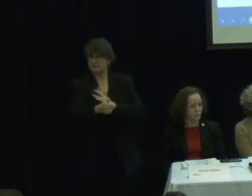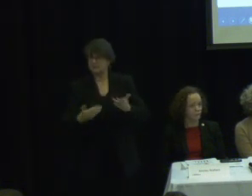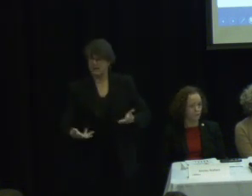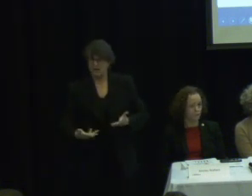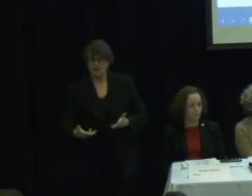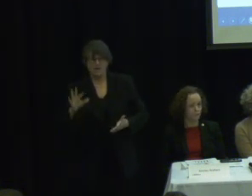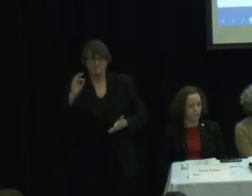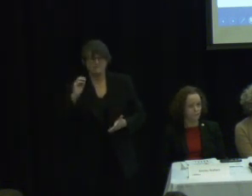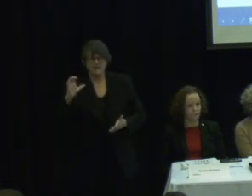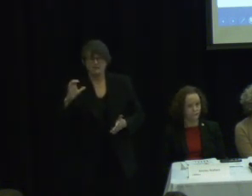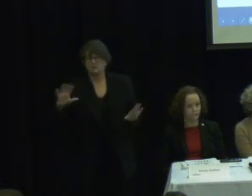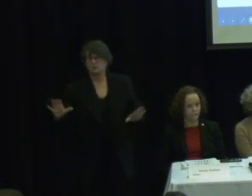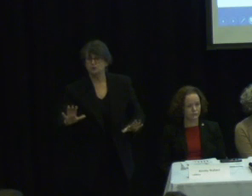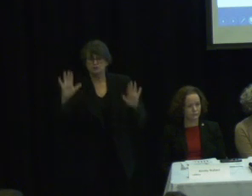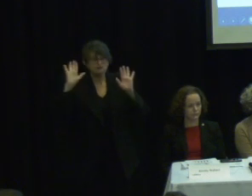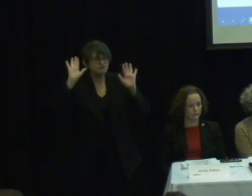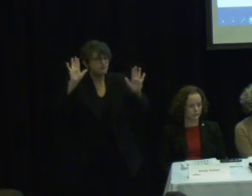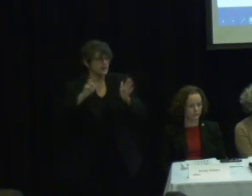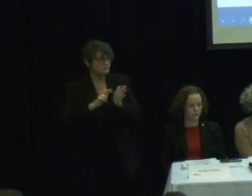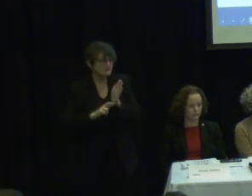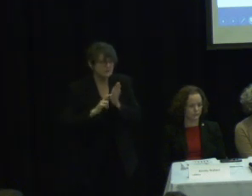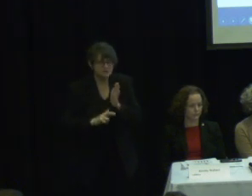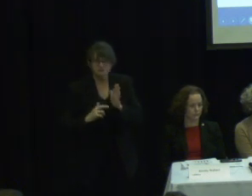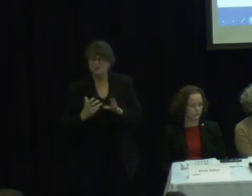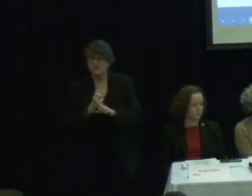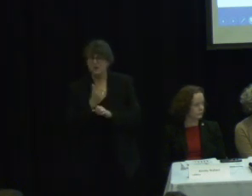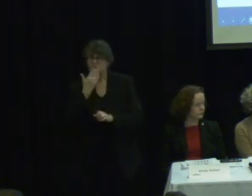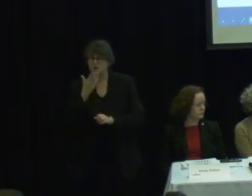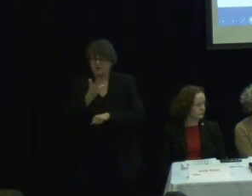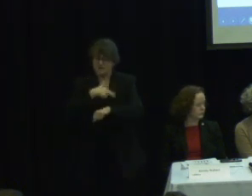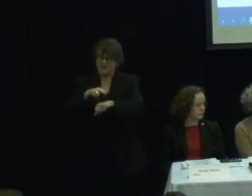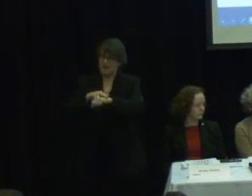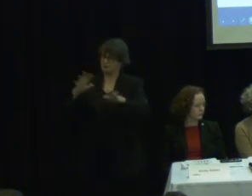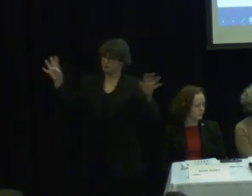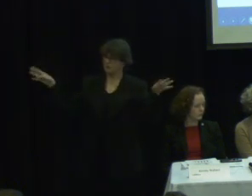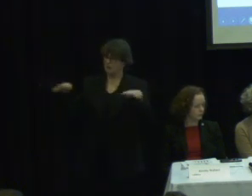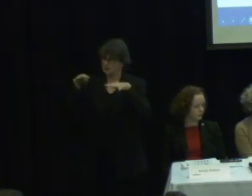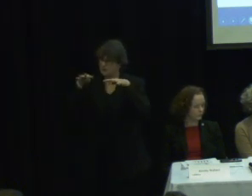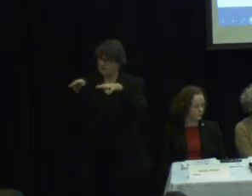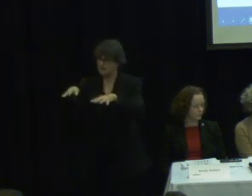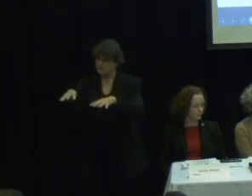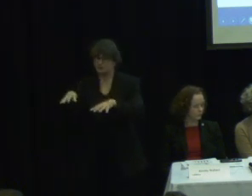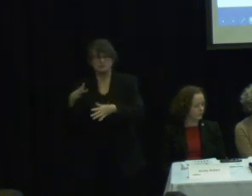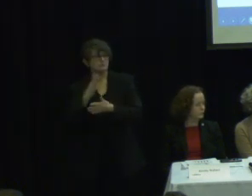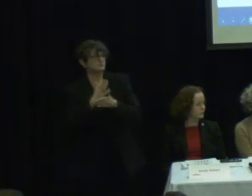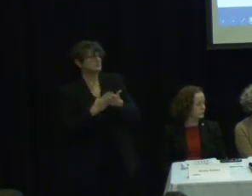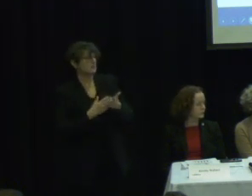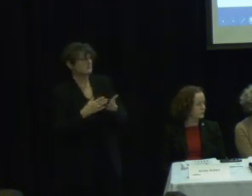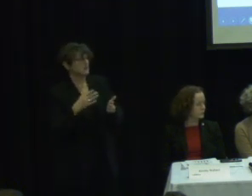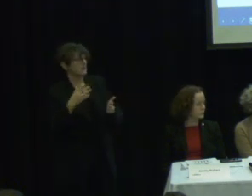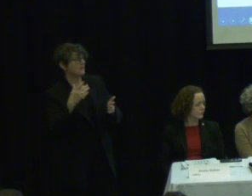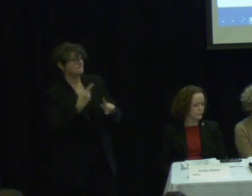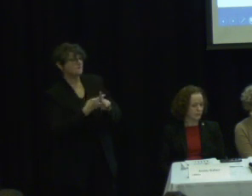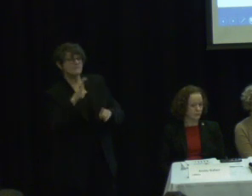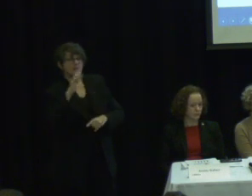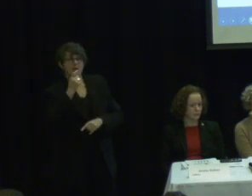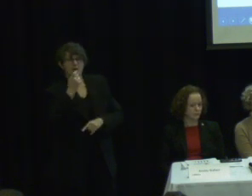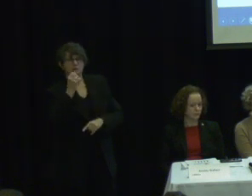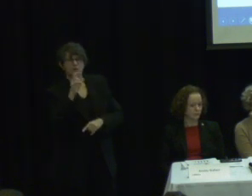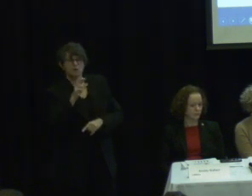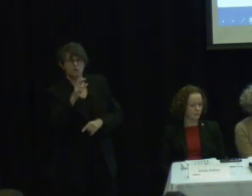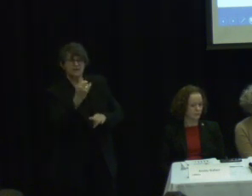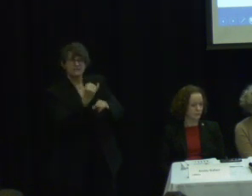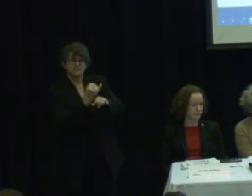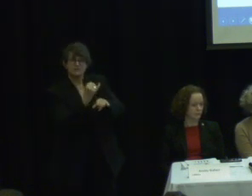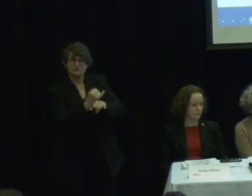doing great research and getting national attention. We have that here. Some of the great projects that are coming out of the Cutler Institute and the Muskie School that